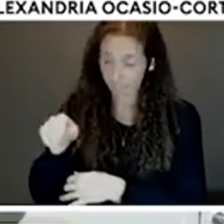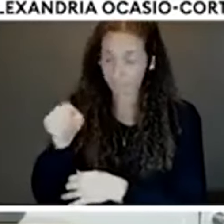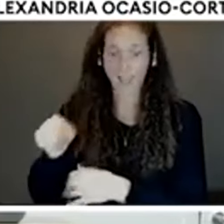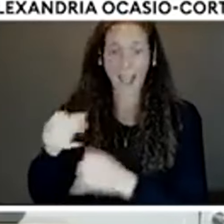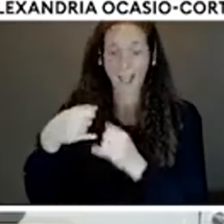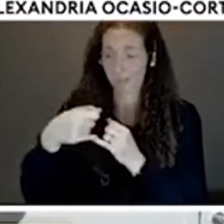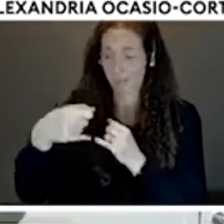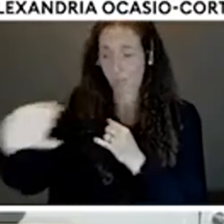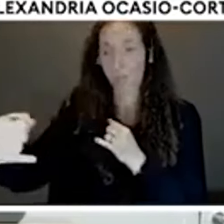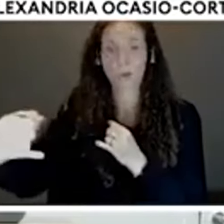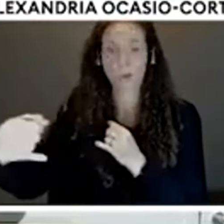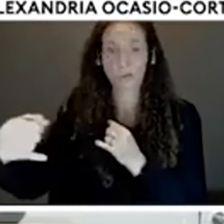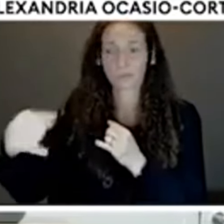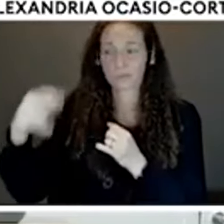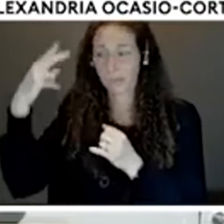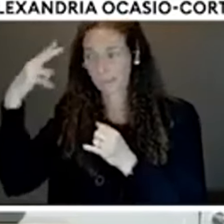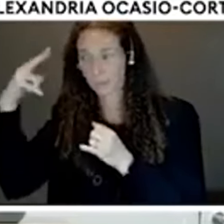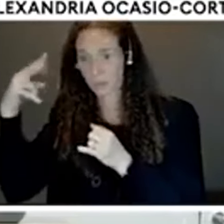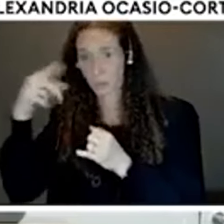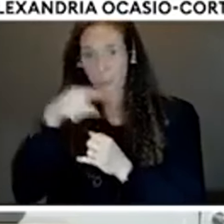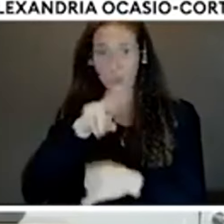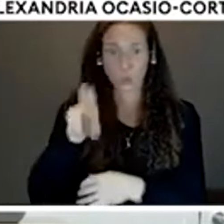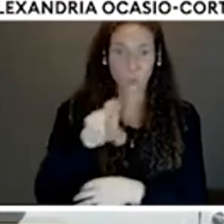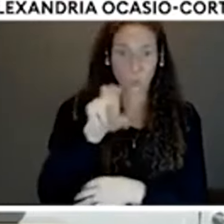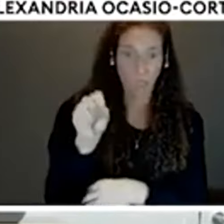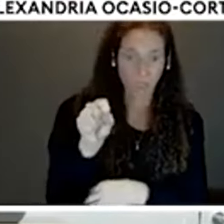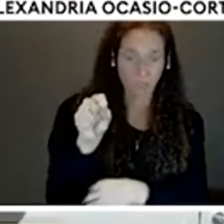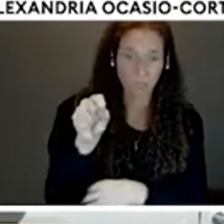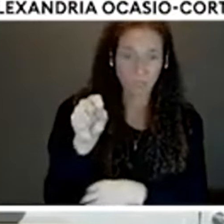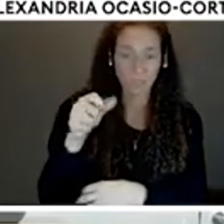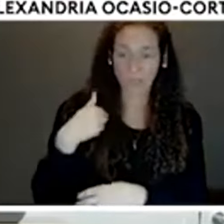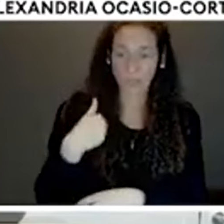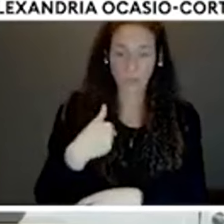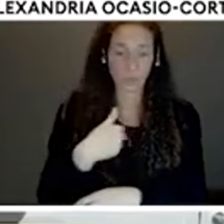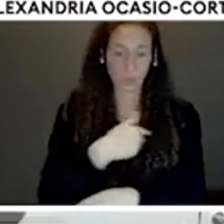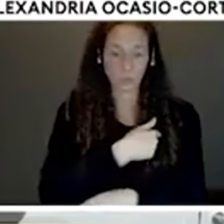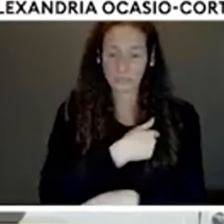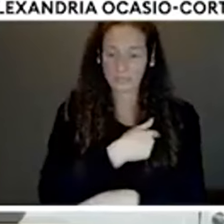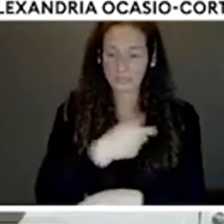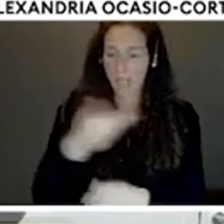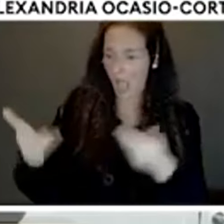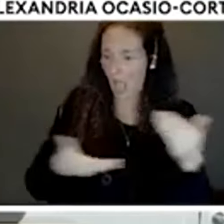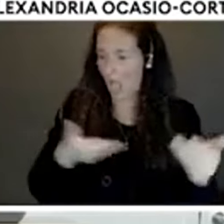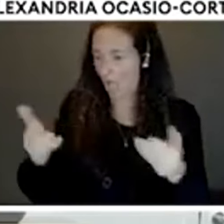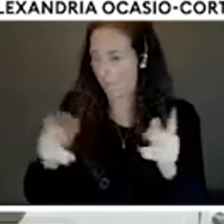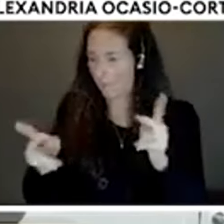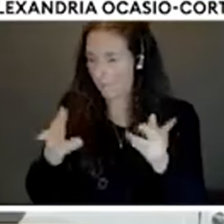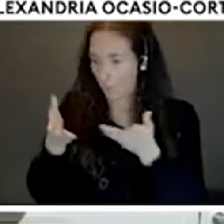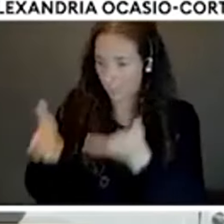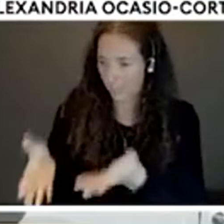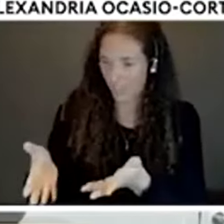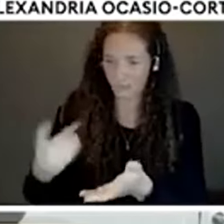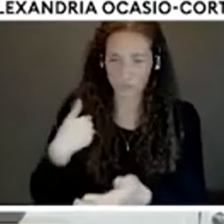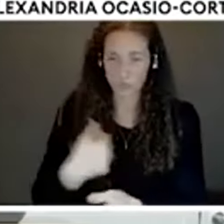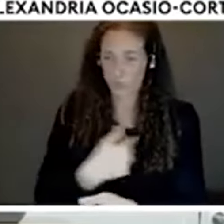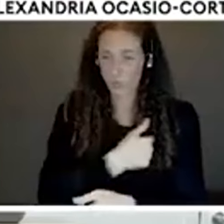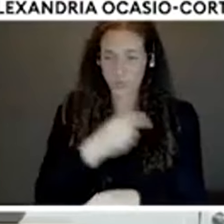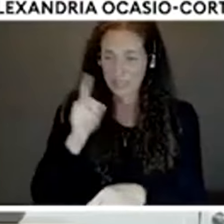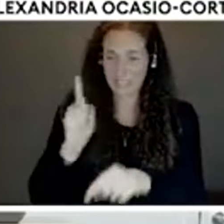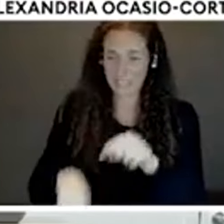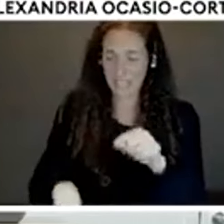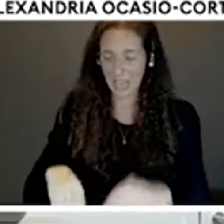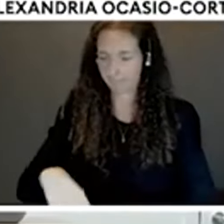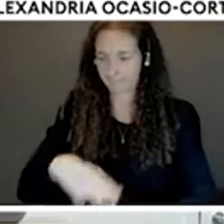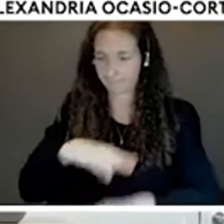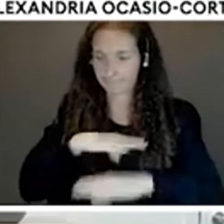the year, we can't even fill it. So we are allocating all of these resources and all of these